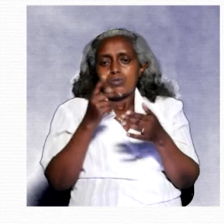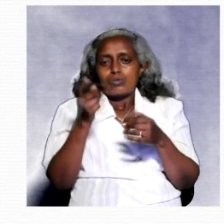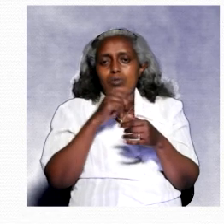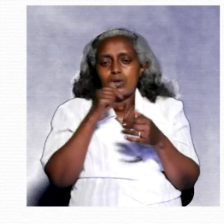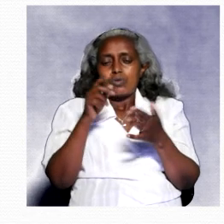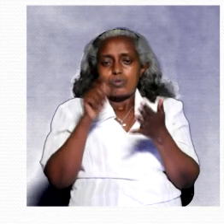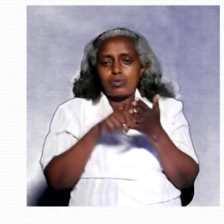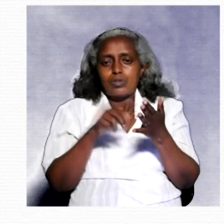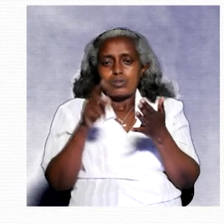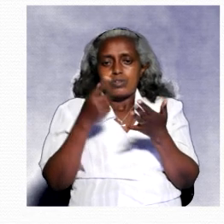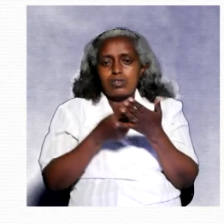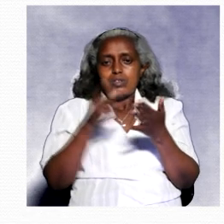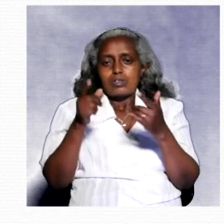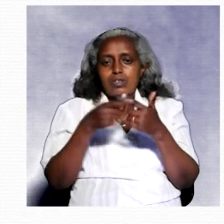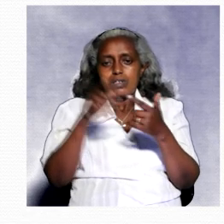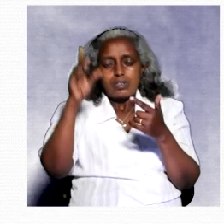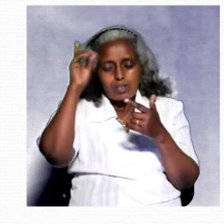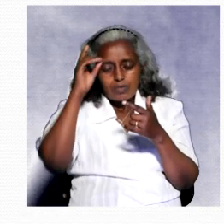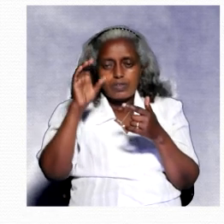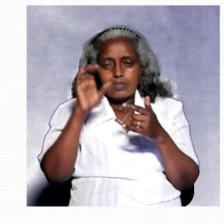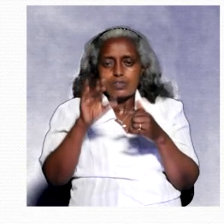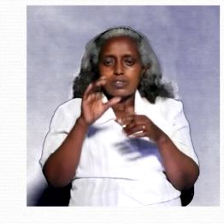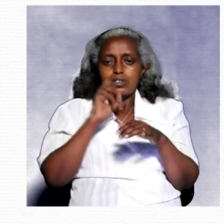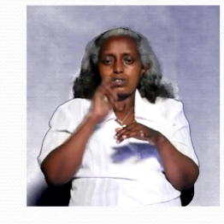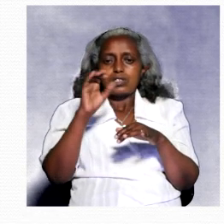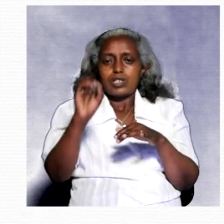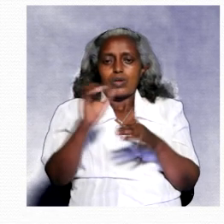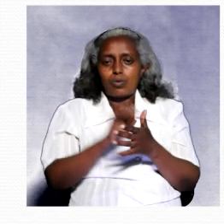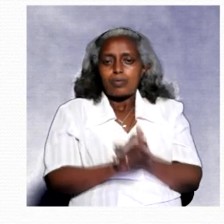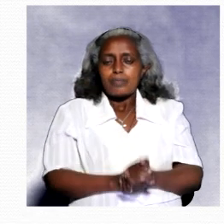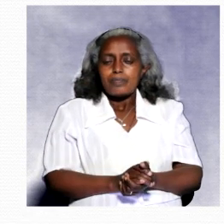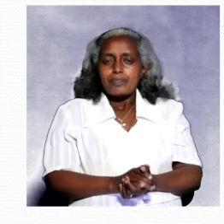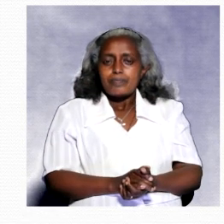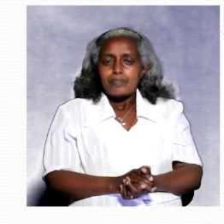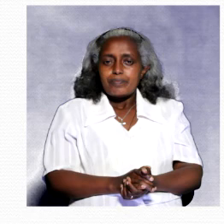second derivative at c is this zero.